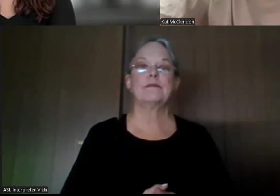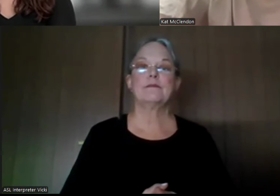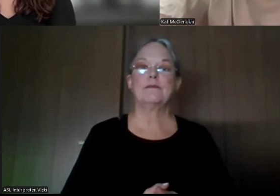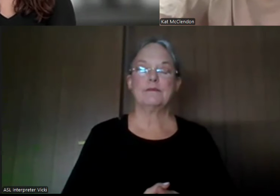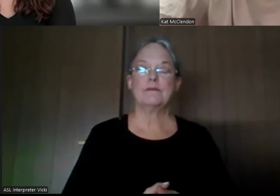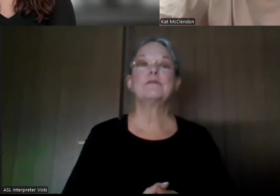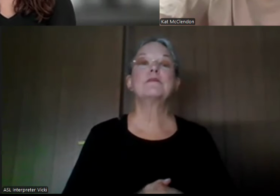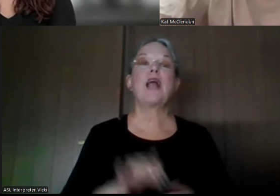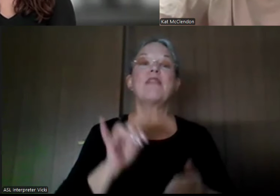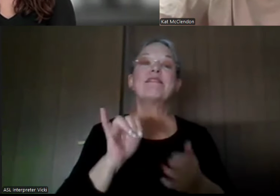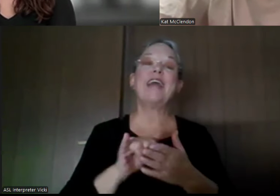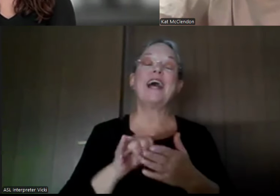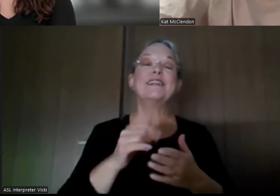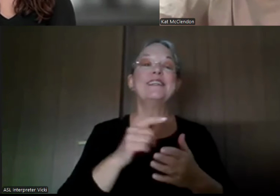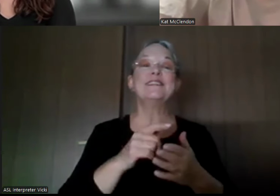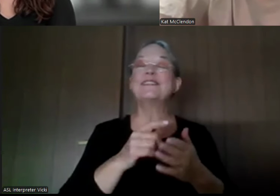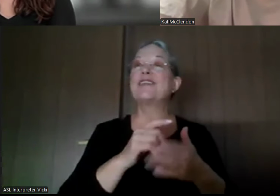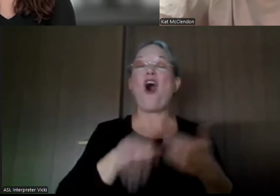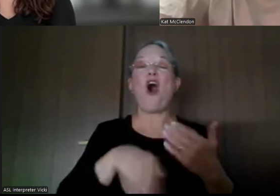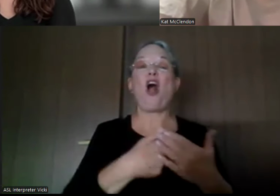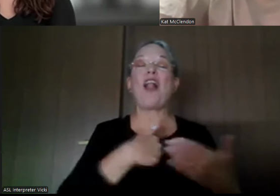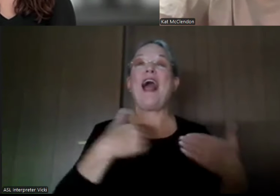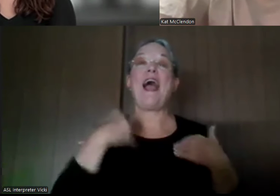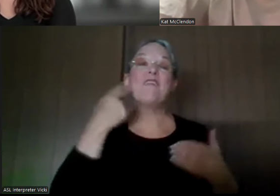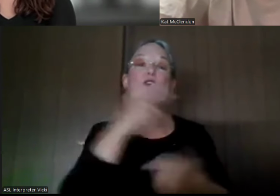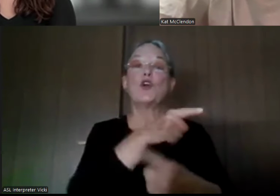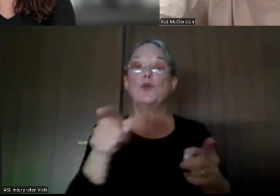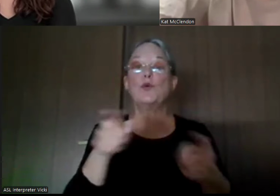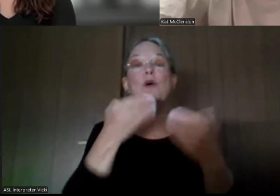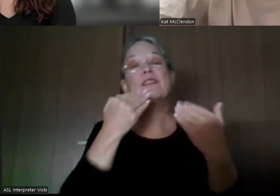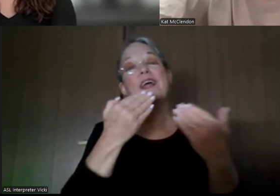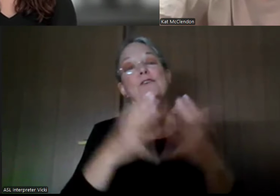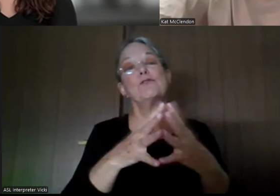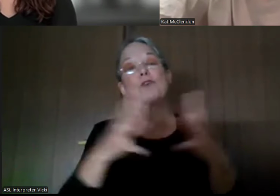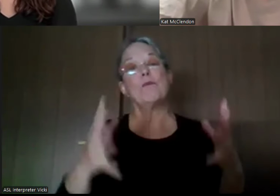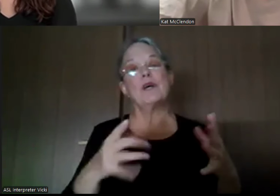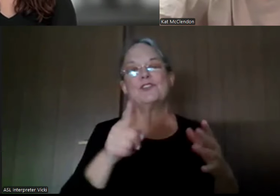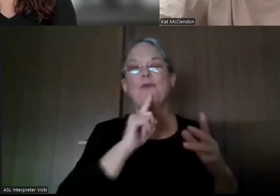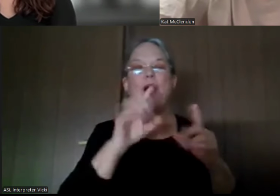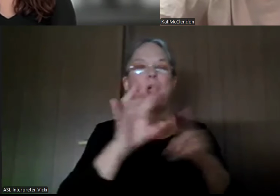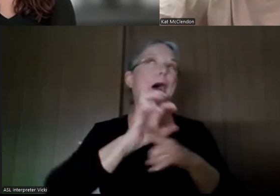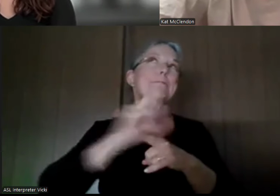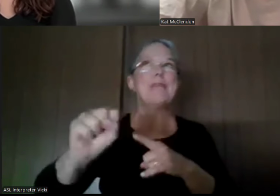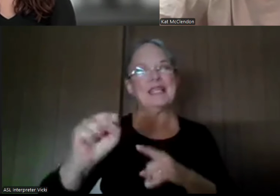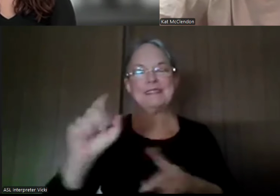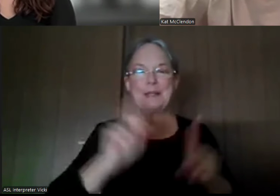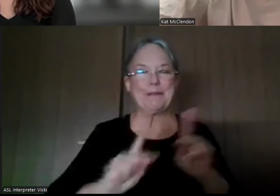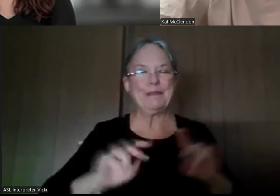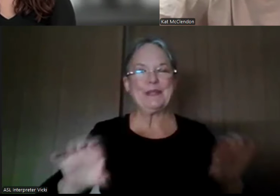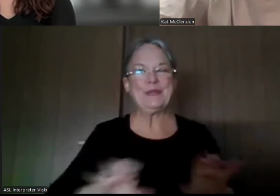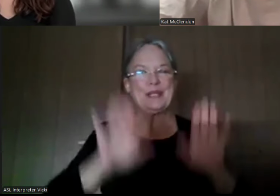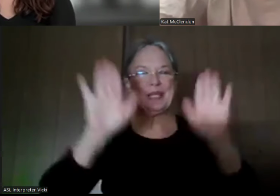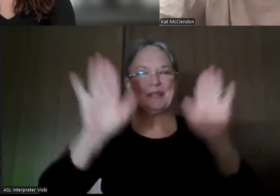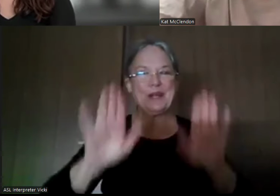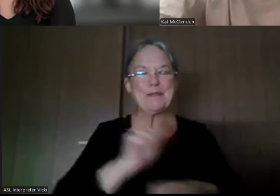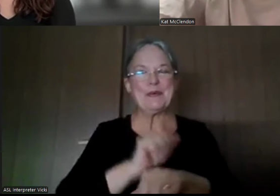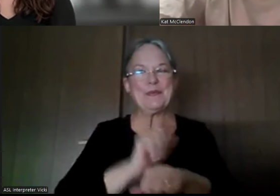that is what I have for you. Thank you all so much. You are all amazing and doing such incredible work. Thank